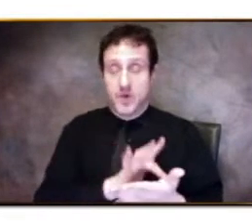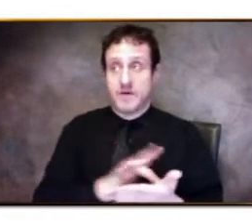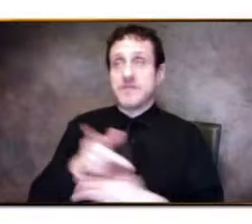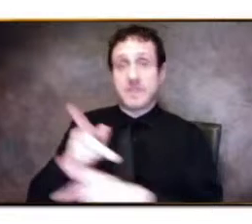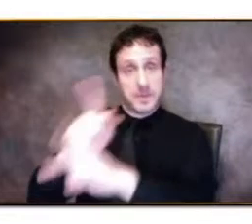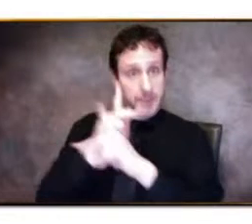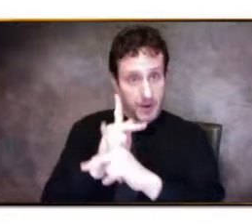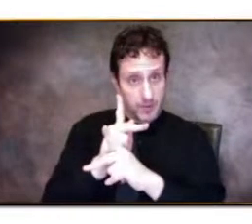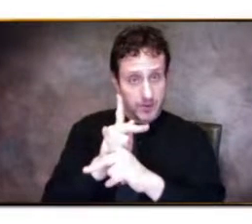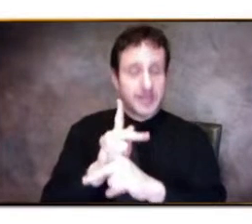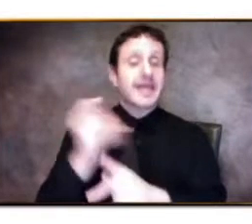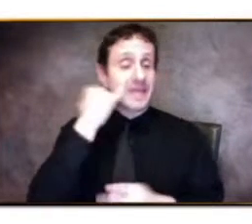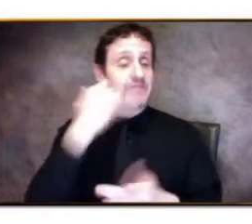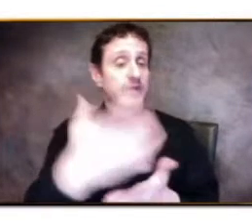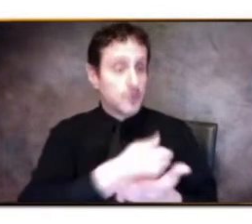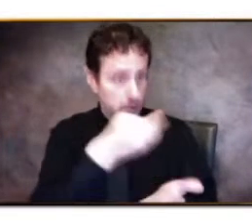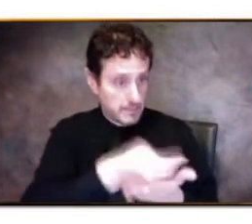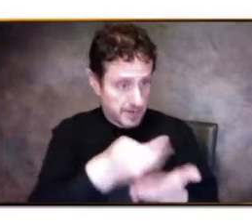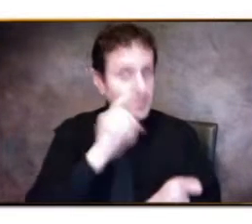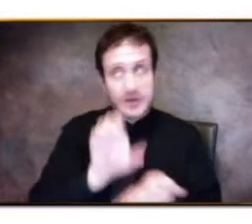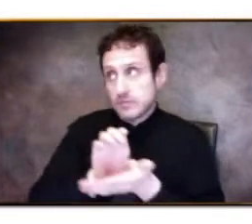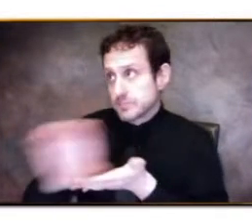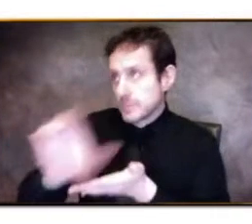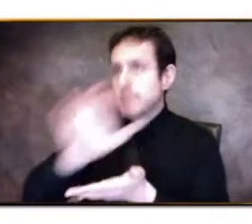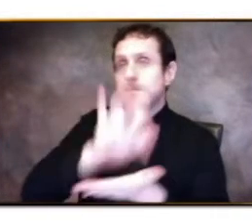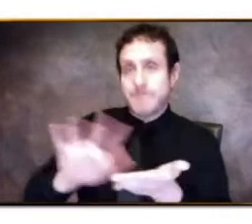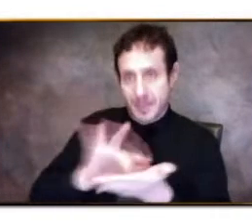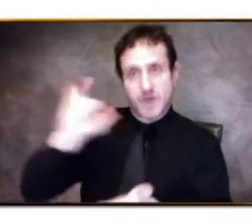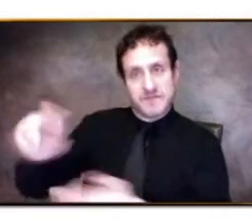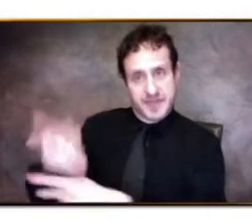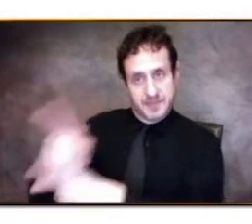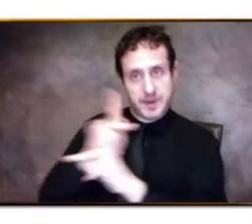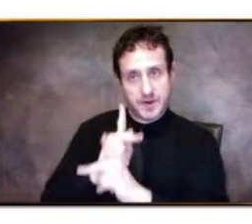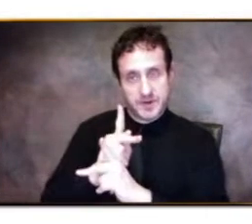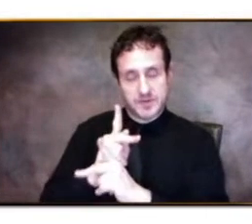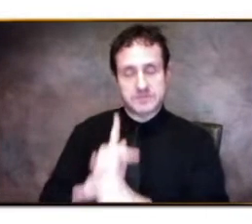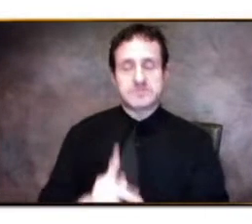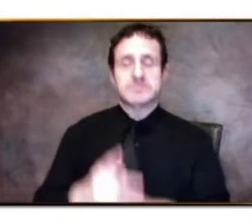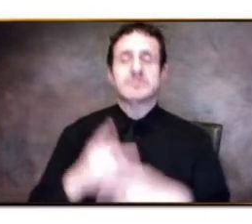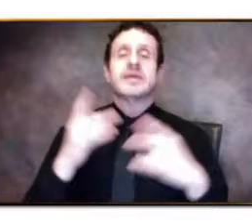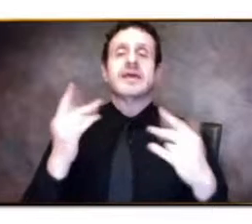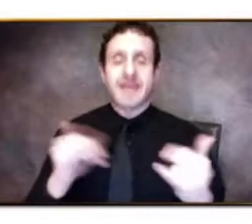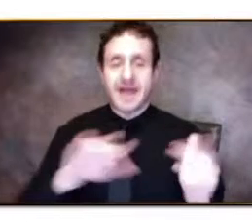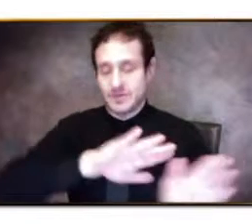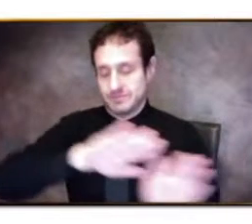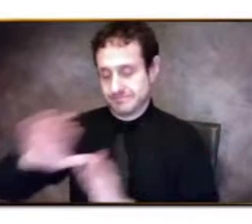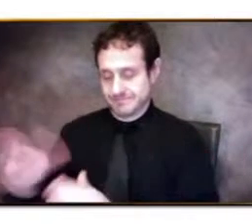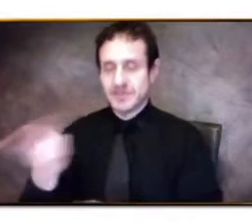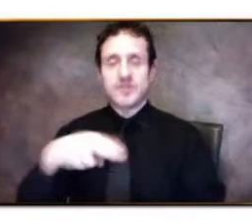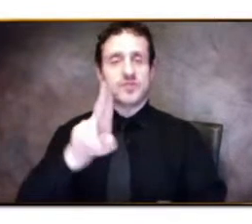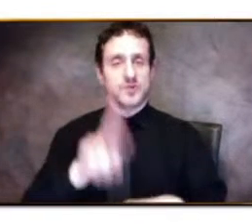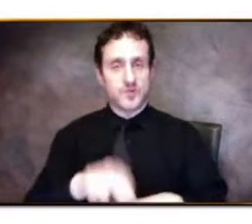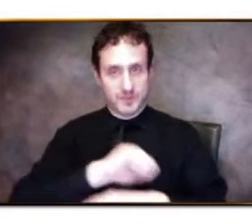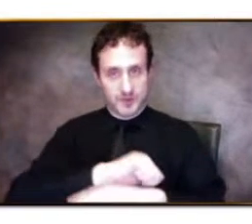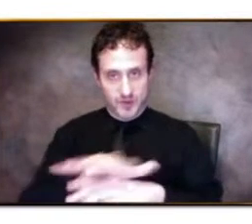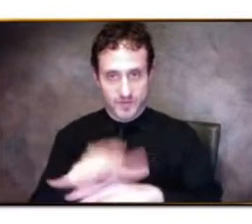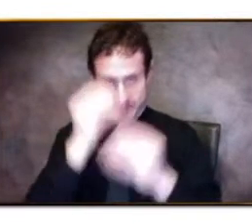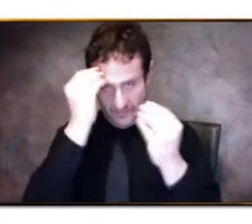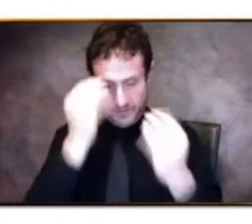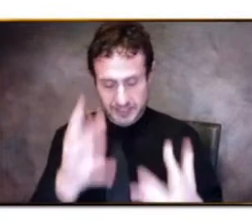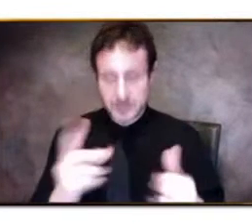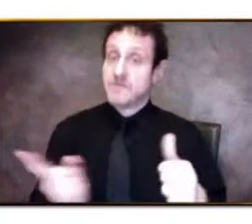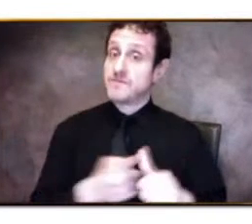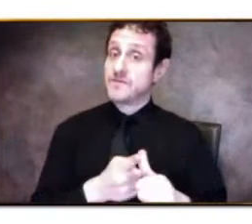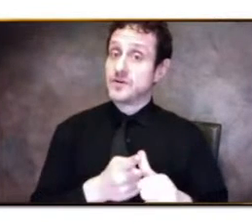Reserve. So now moving on to our normal COVID update, I want to start with some good